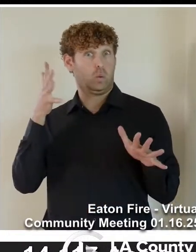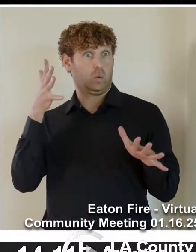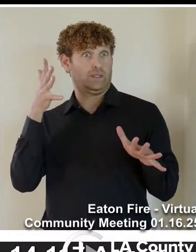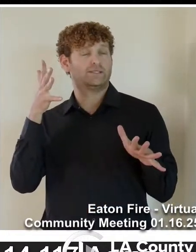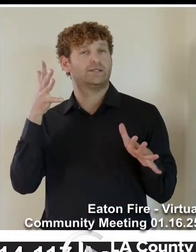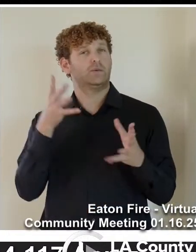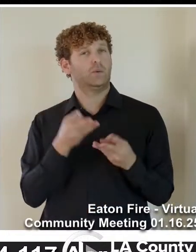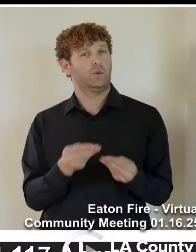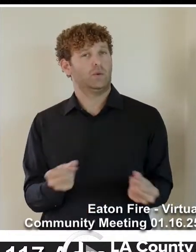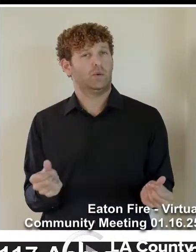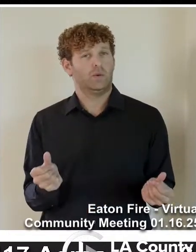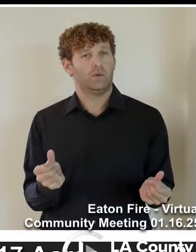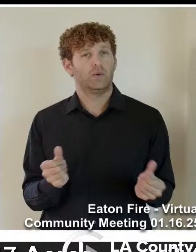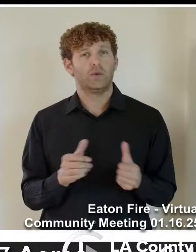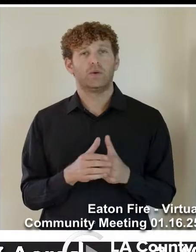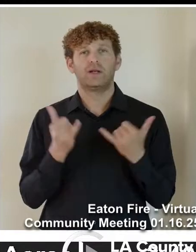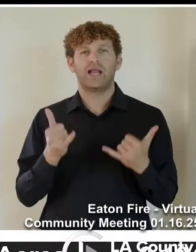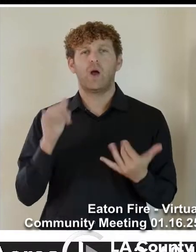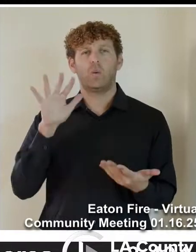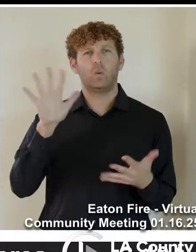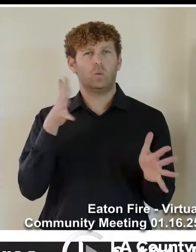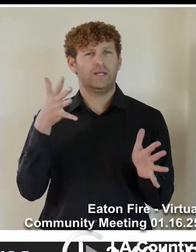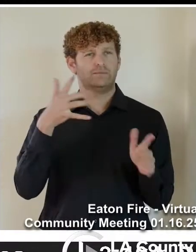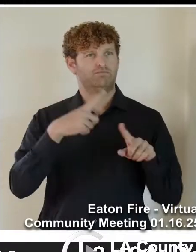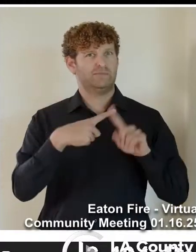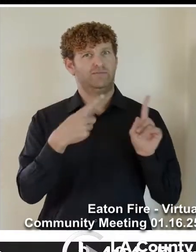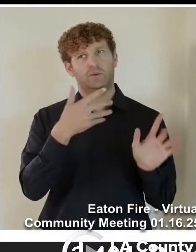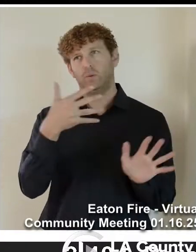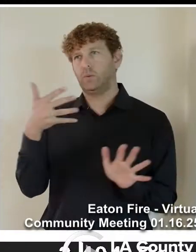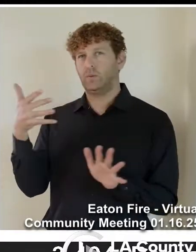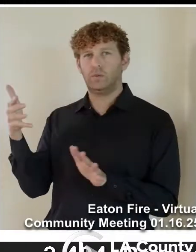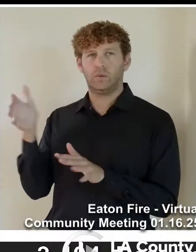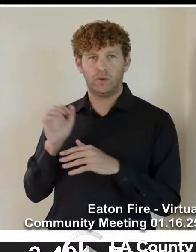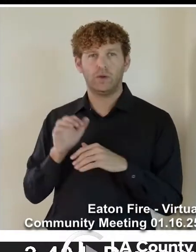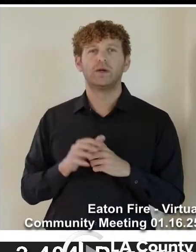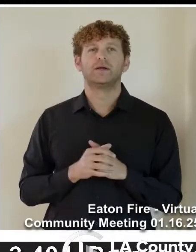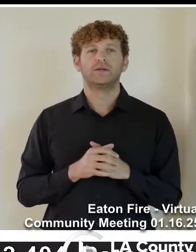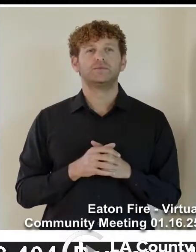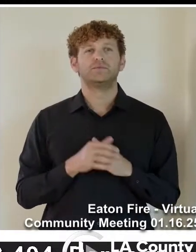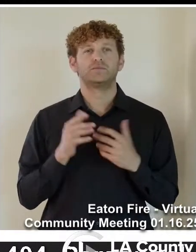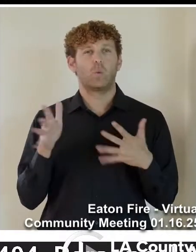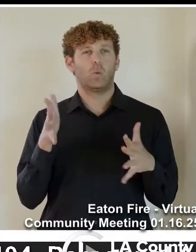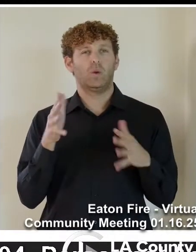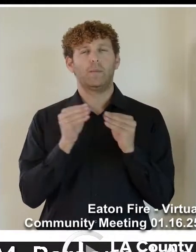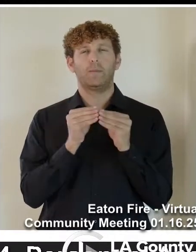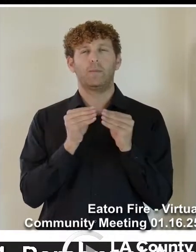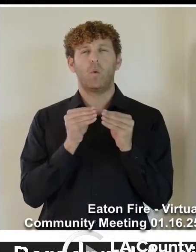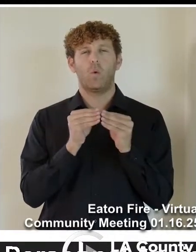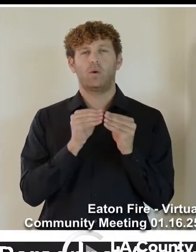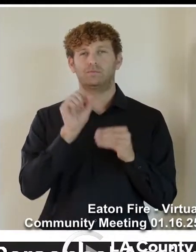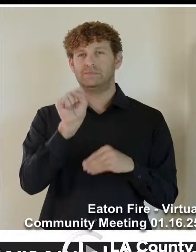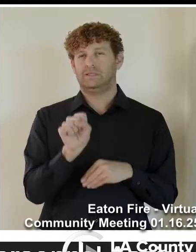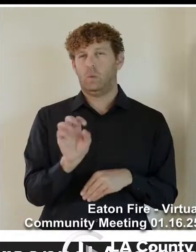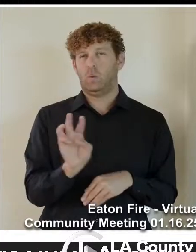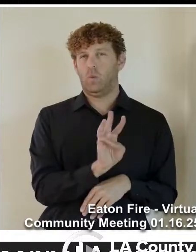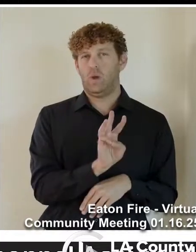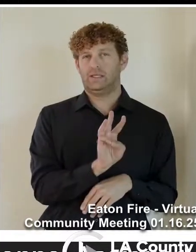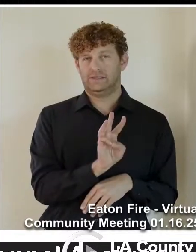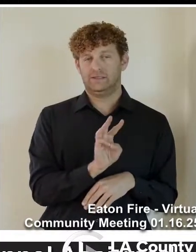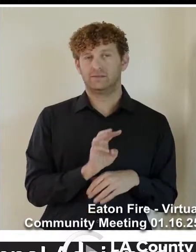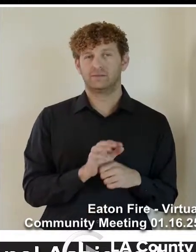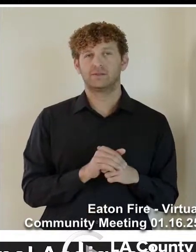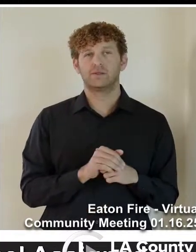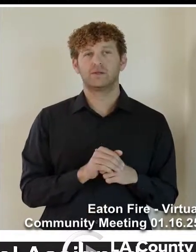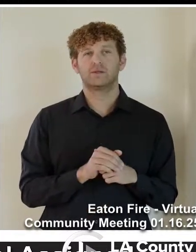changing direction today. So today's been kind of a transition day. Our winds have mostly turned to the south and west, so coming from the west, coming from